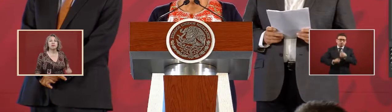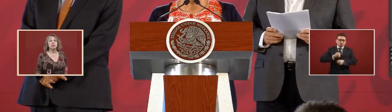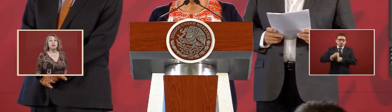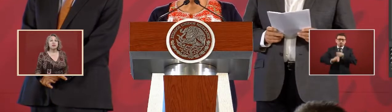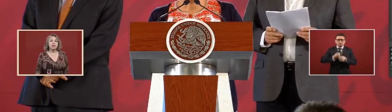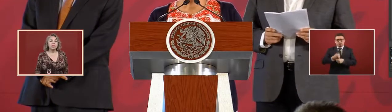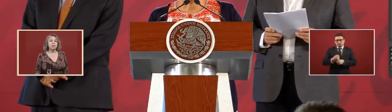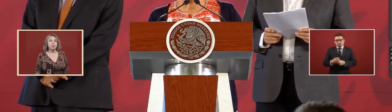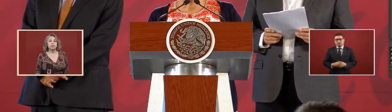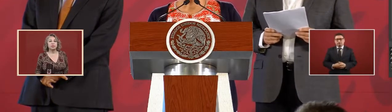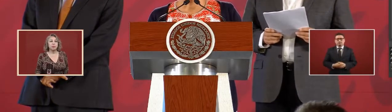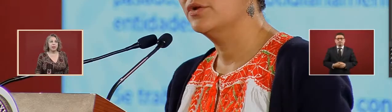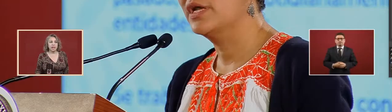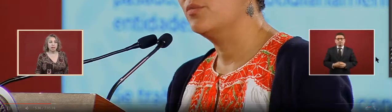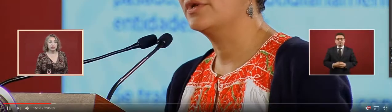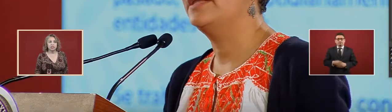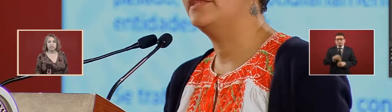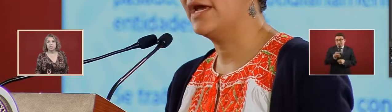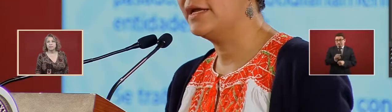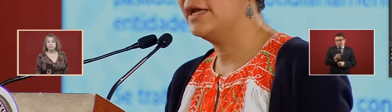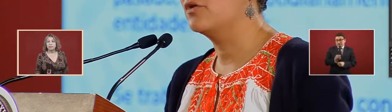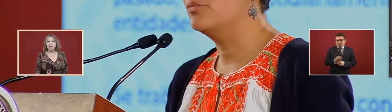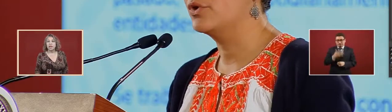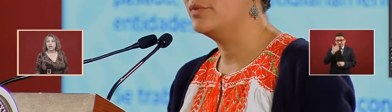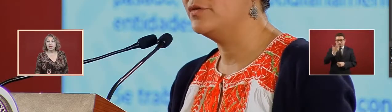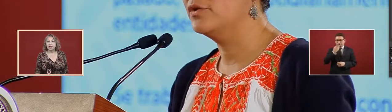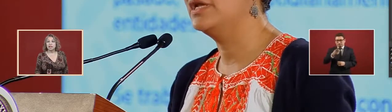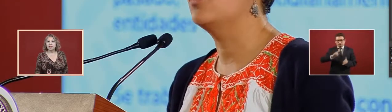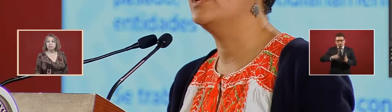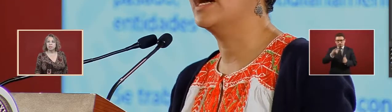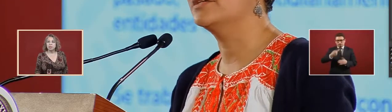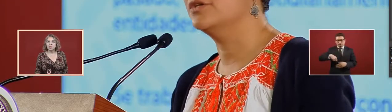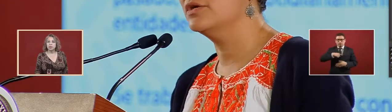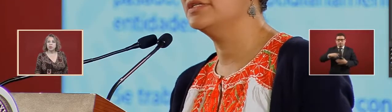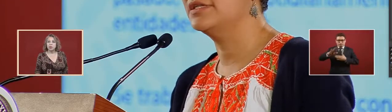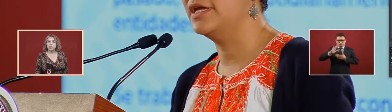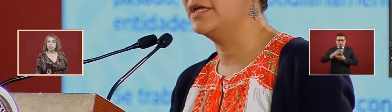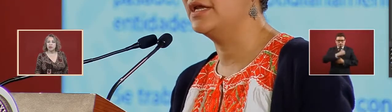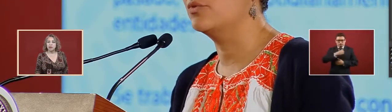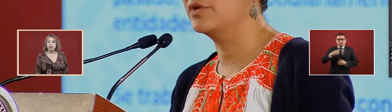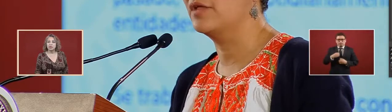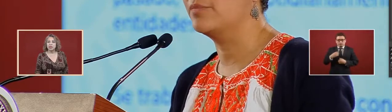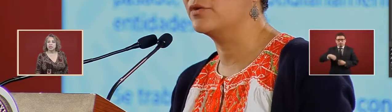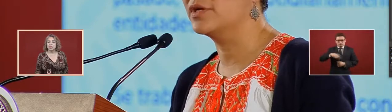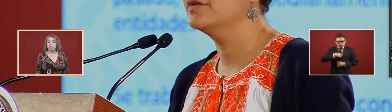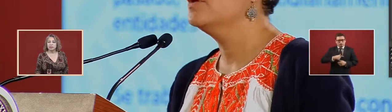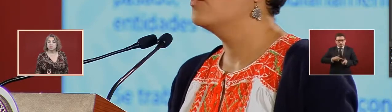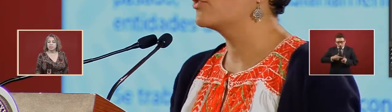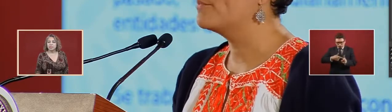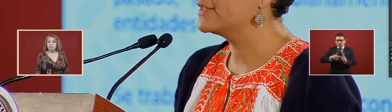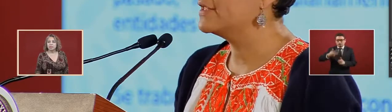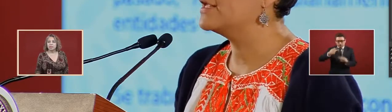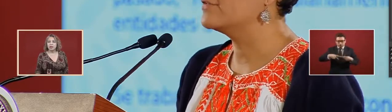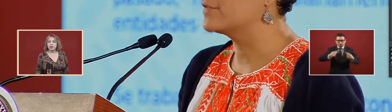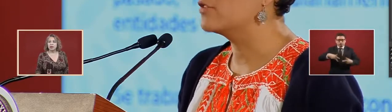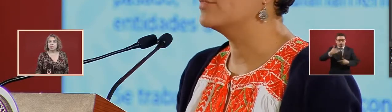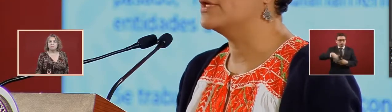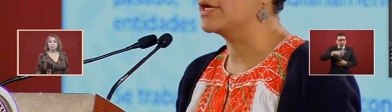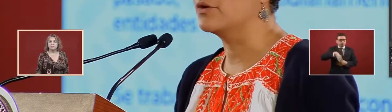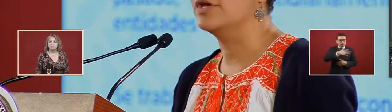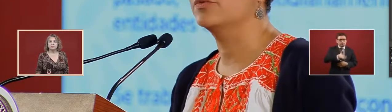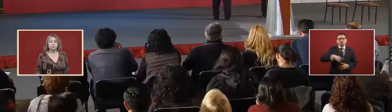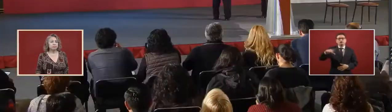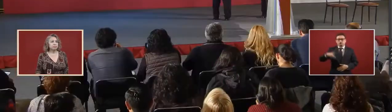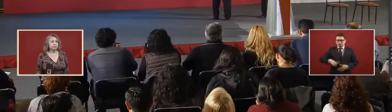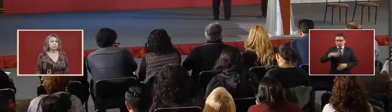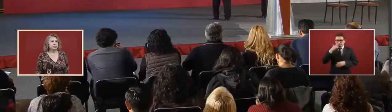desde hace muchos años. Family members for many years. Queremos reiterar el compromiso y la obligación que se tiene a buscar a personas por parte del Estado